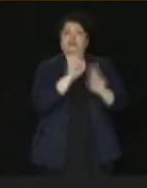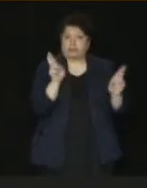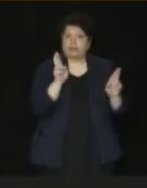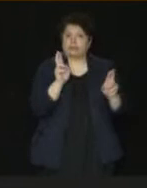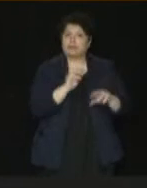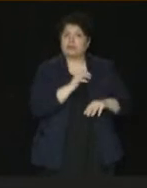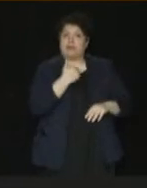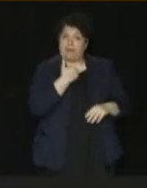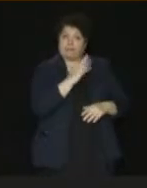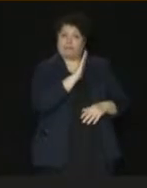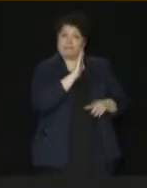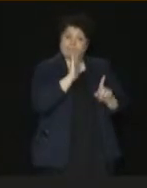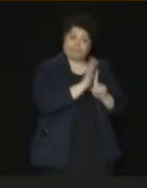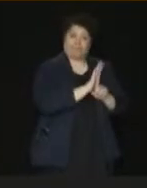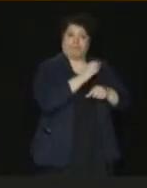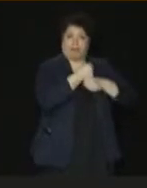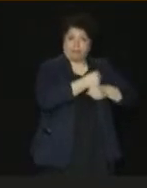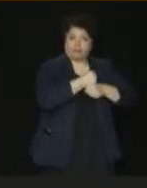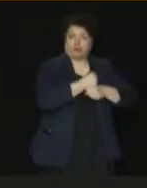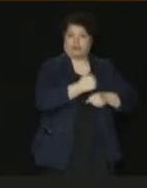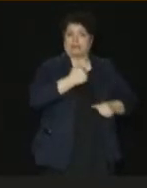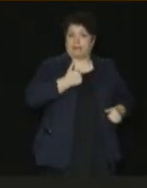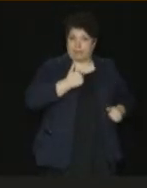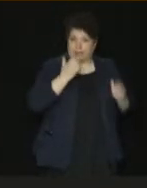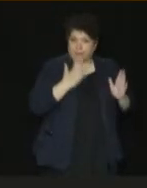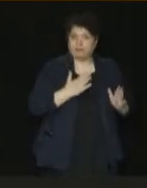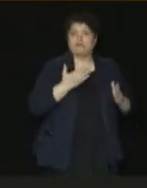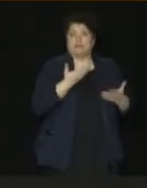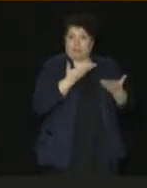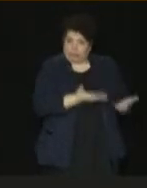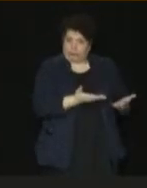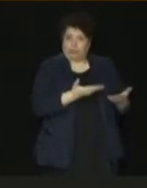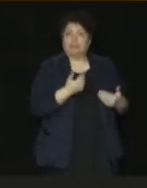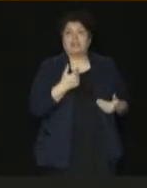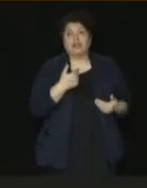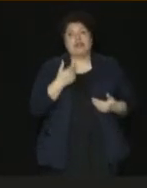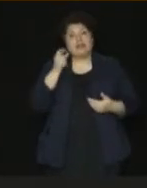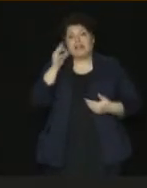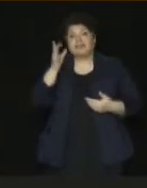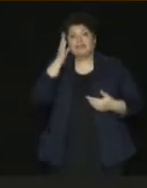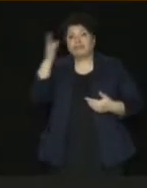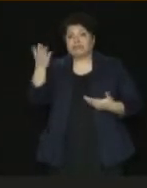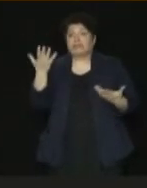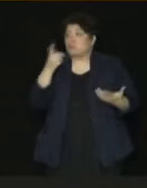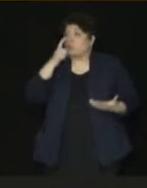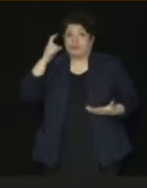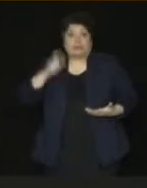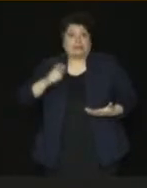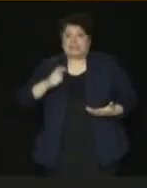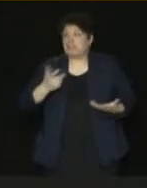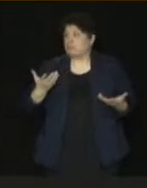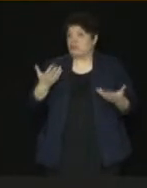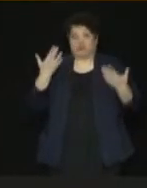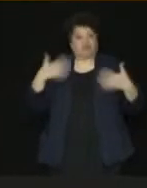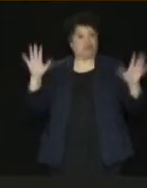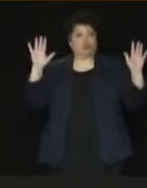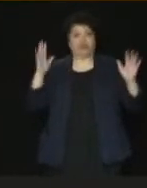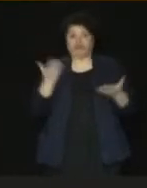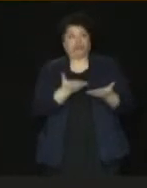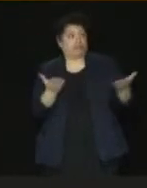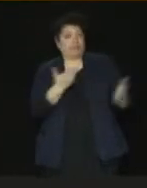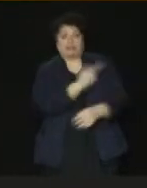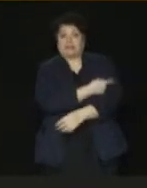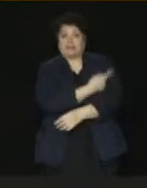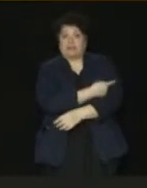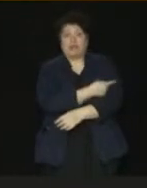produce vaccines for Canadians at home. And obviously, in the best case scenario, if we don't need it here in Canada, we will be able to